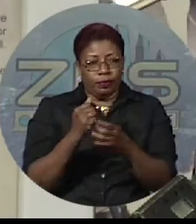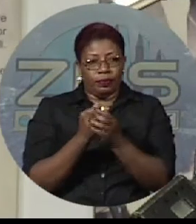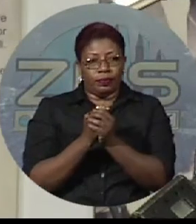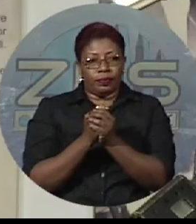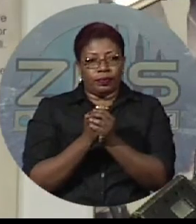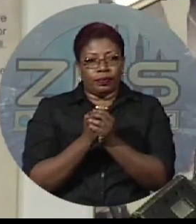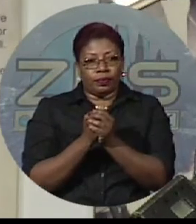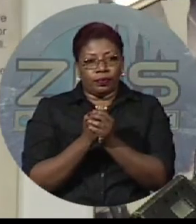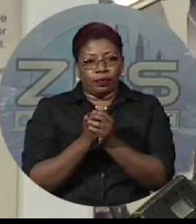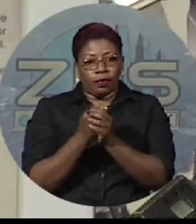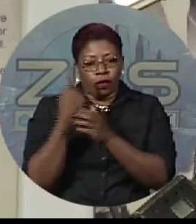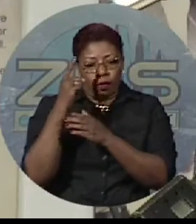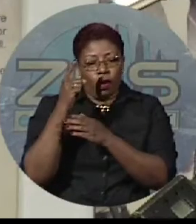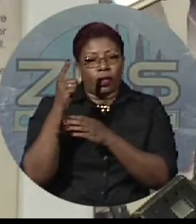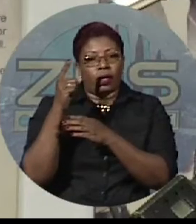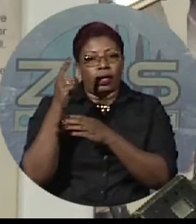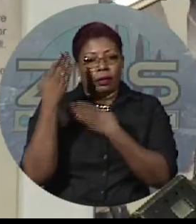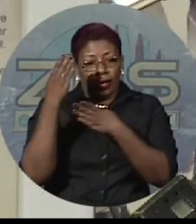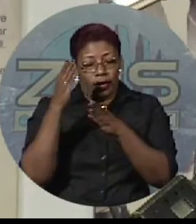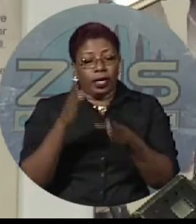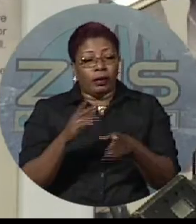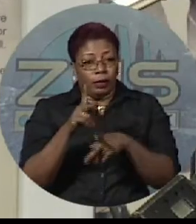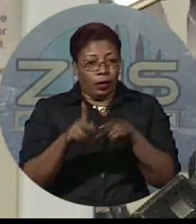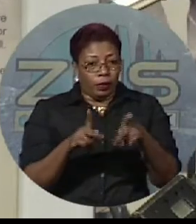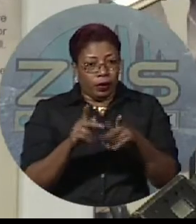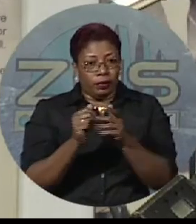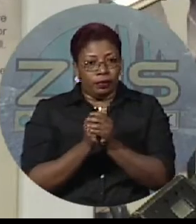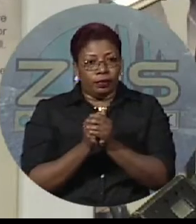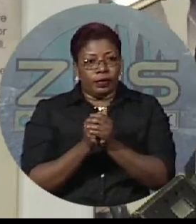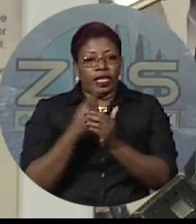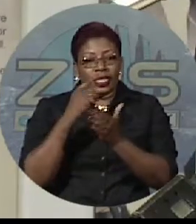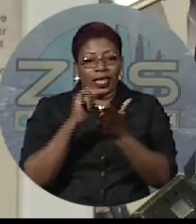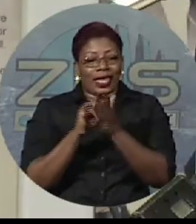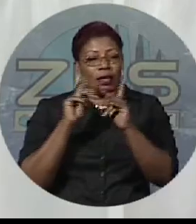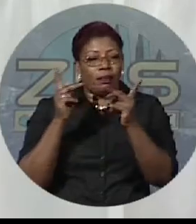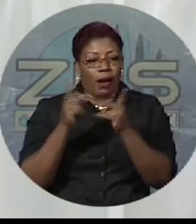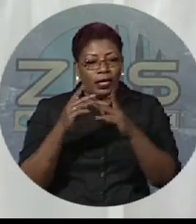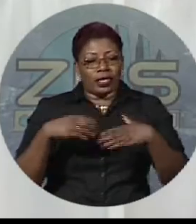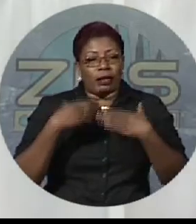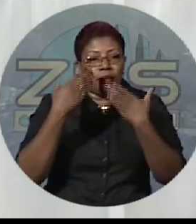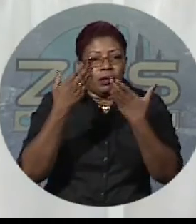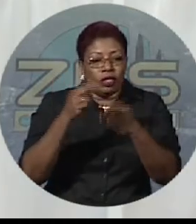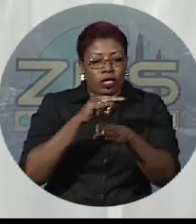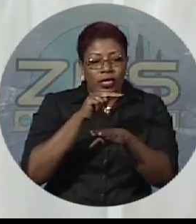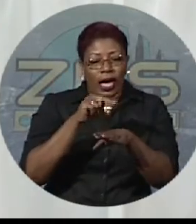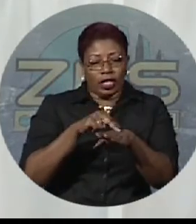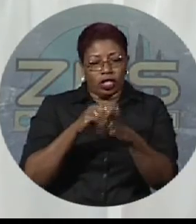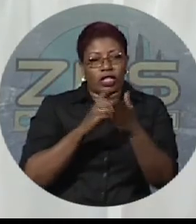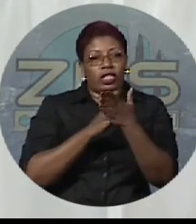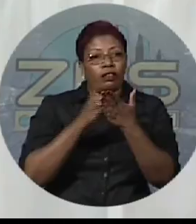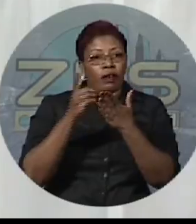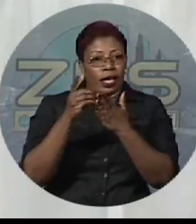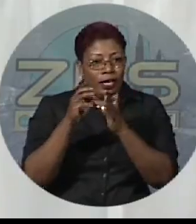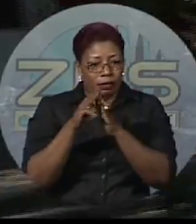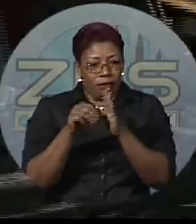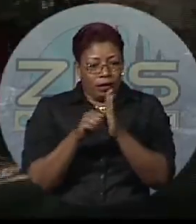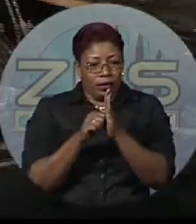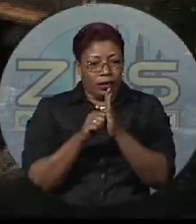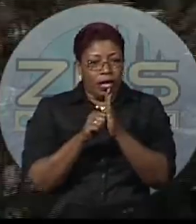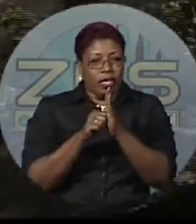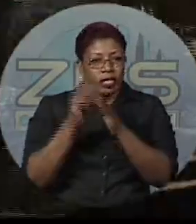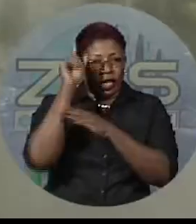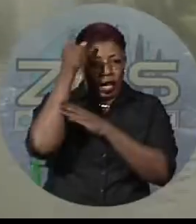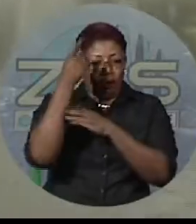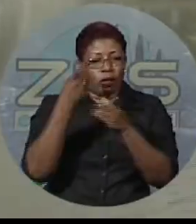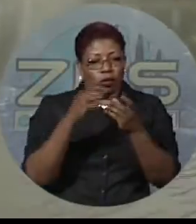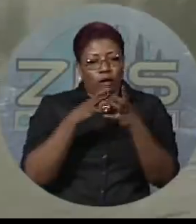All in the best interests of the Bahamian people. Gibson adds the party is committed to national development, noting that while government has accomplished much, it was